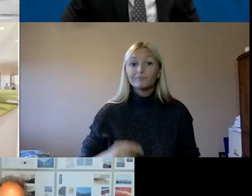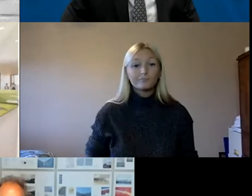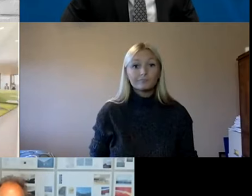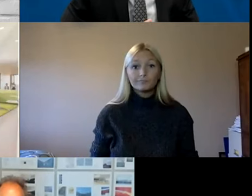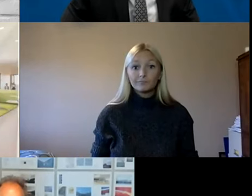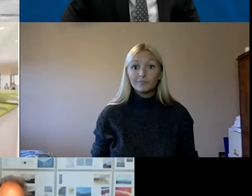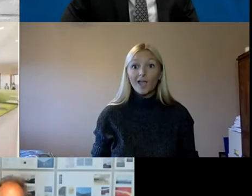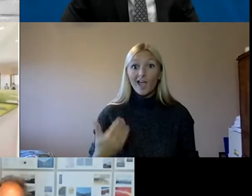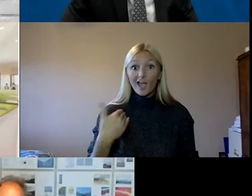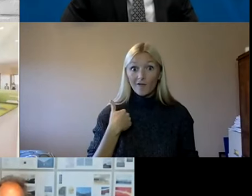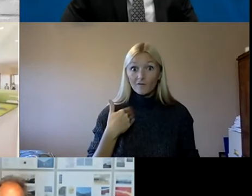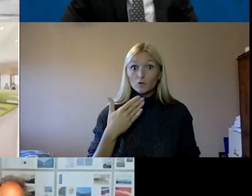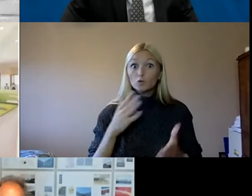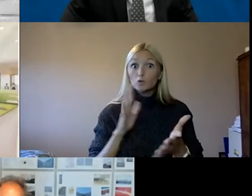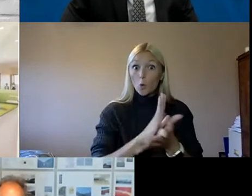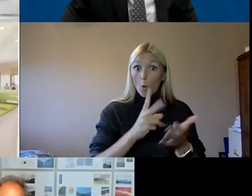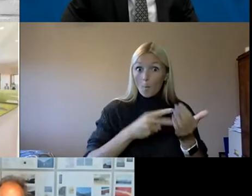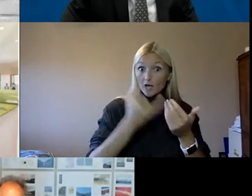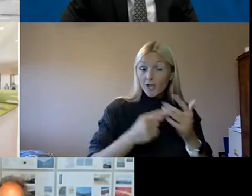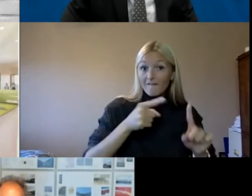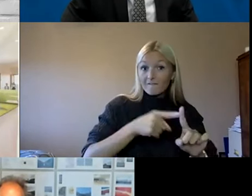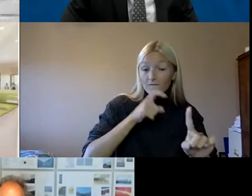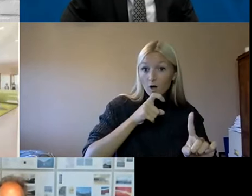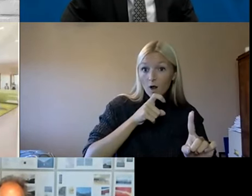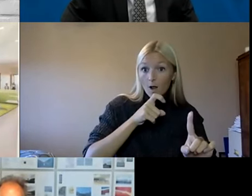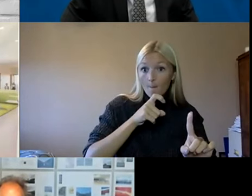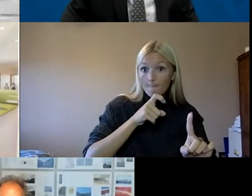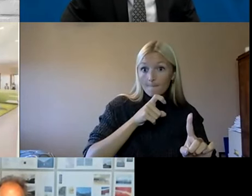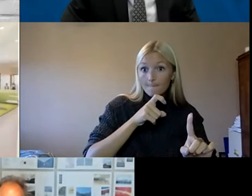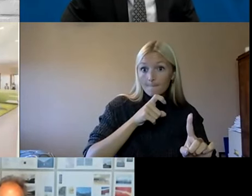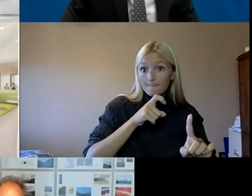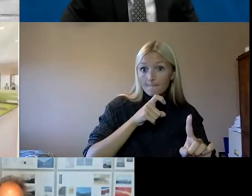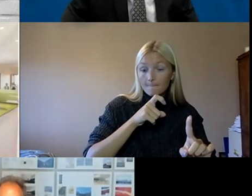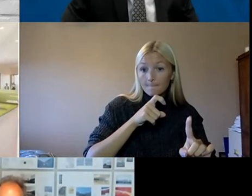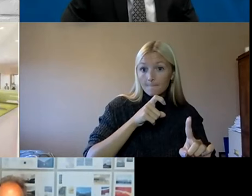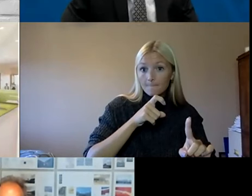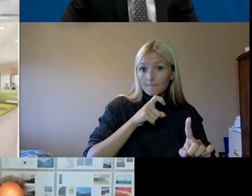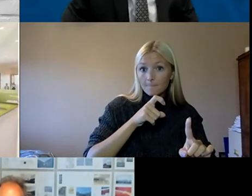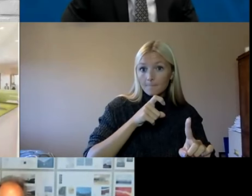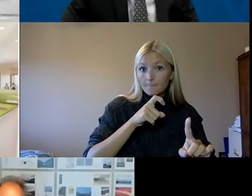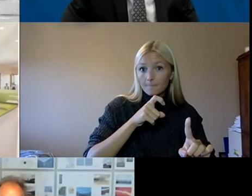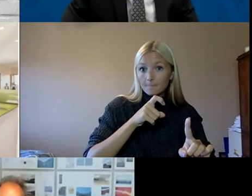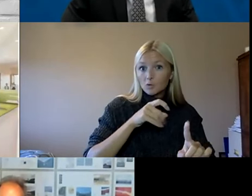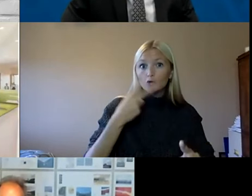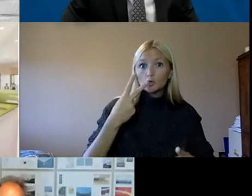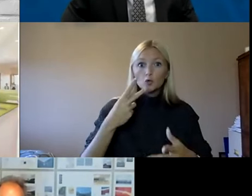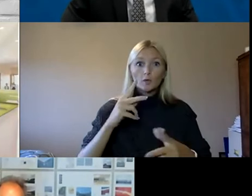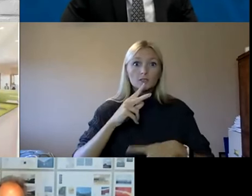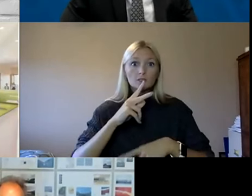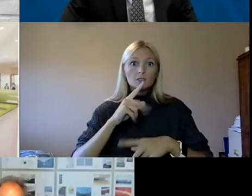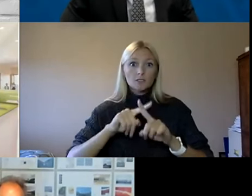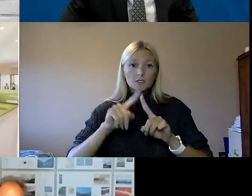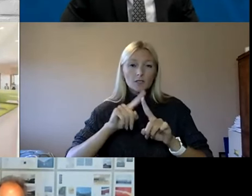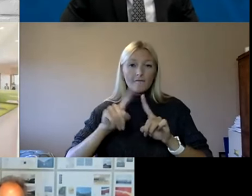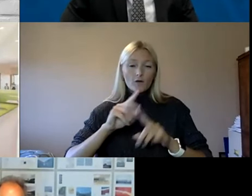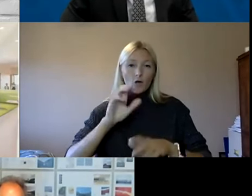We'll be featuring school projects from the DLR Group and Perkins Eastman, two very prominent firms here in the United States.